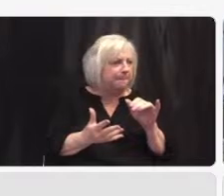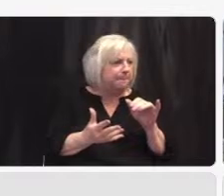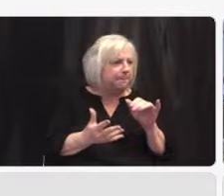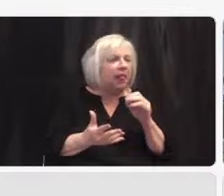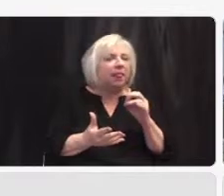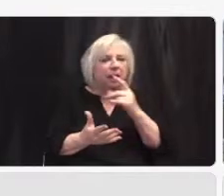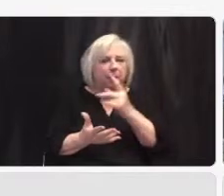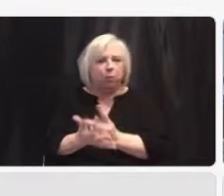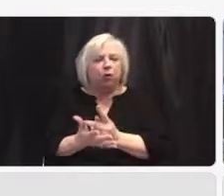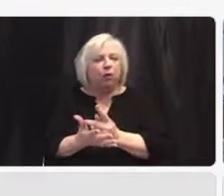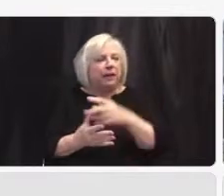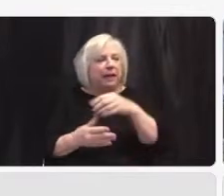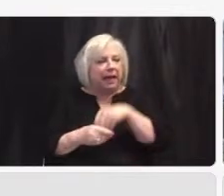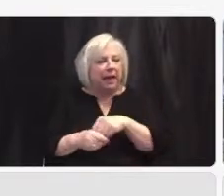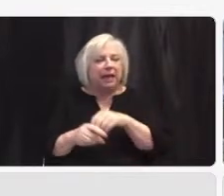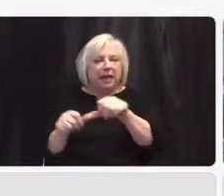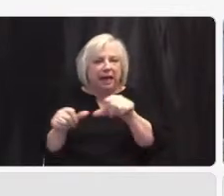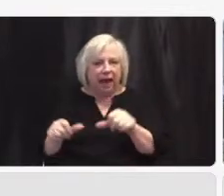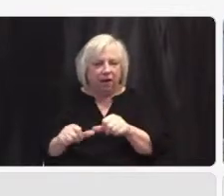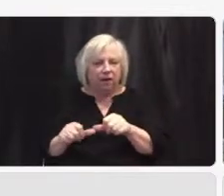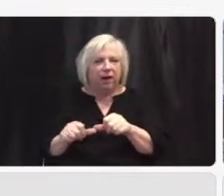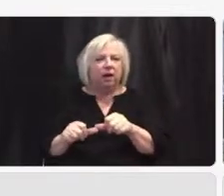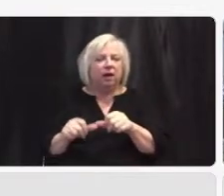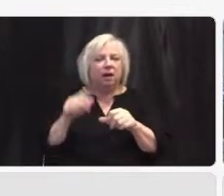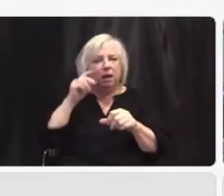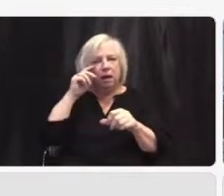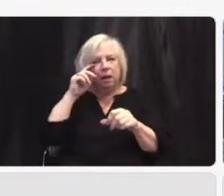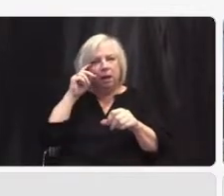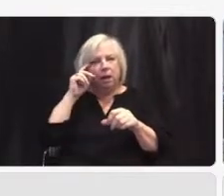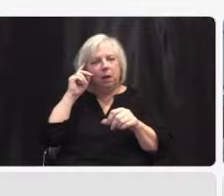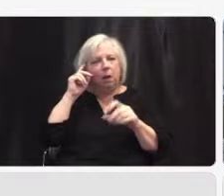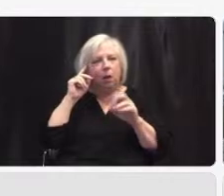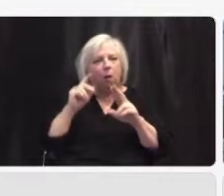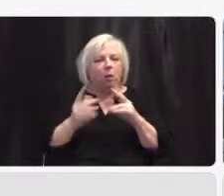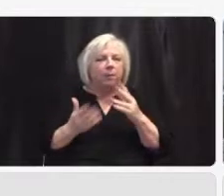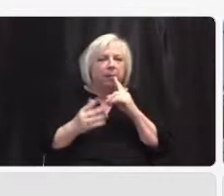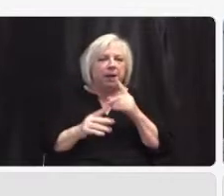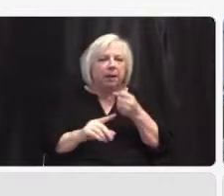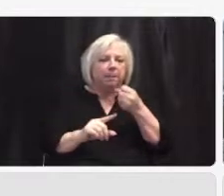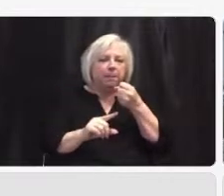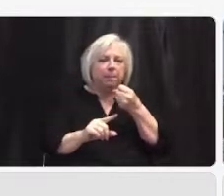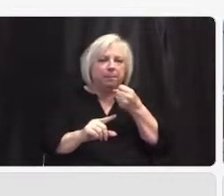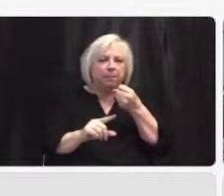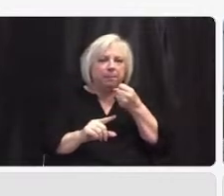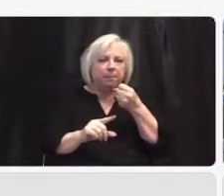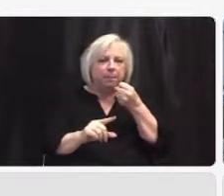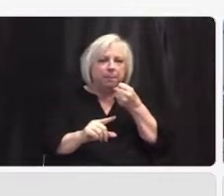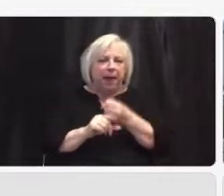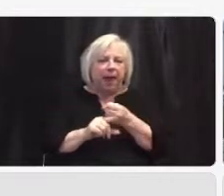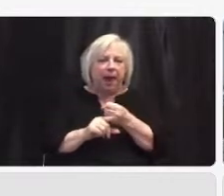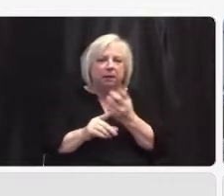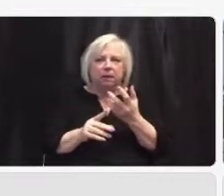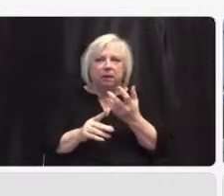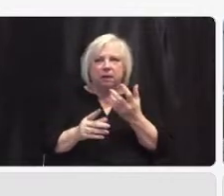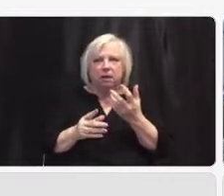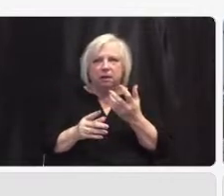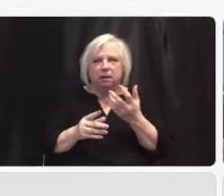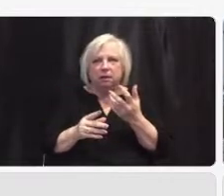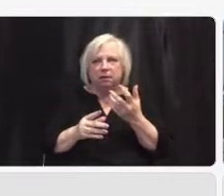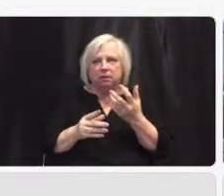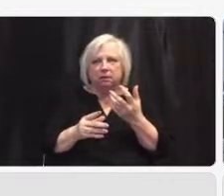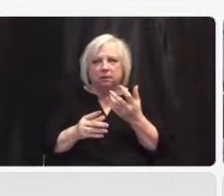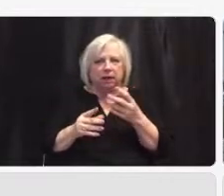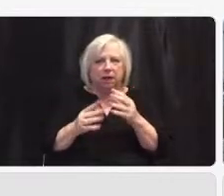negative impacts on areas and impact the affordability of communities. And so